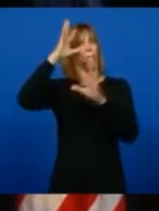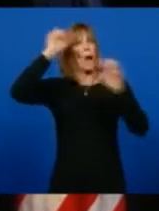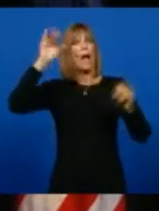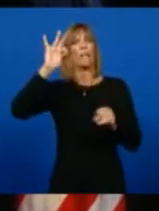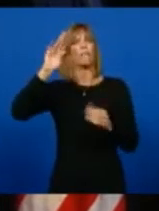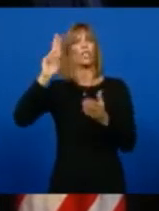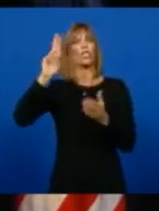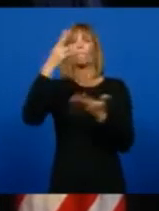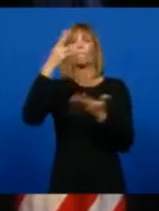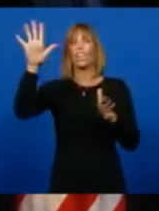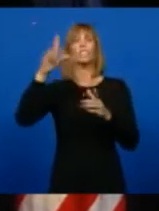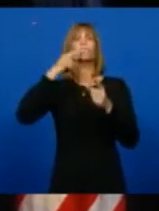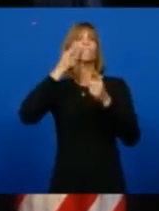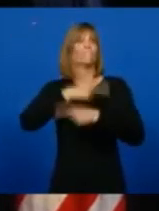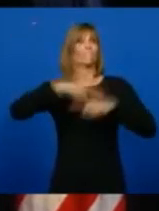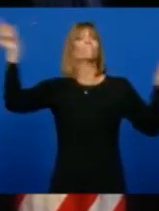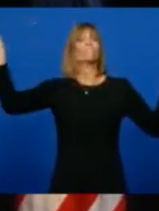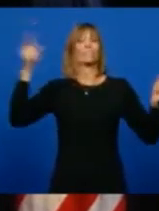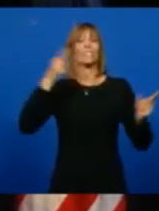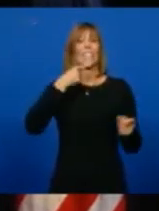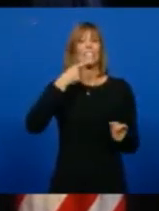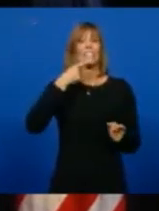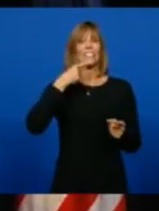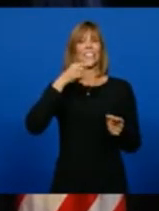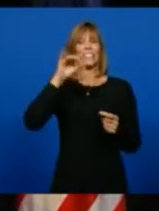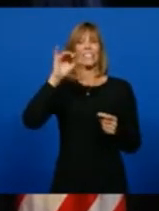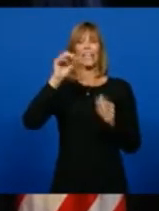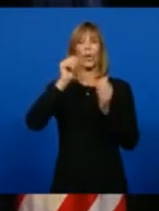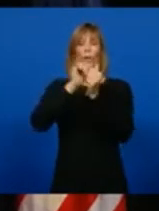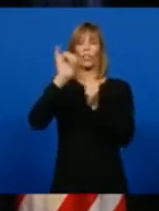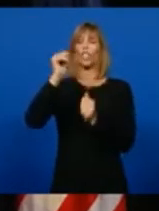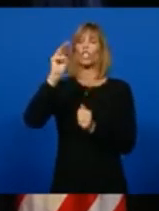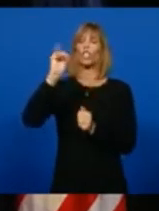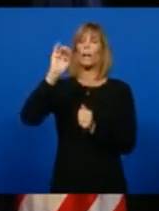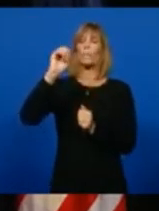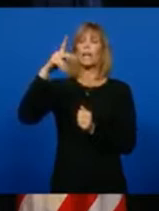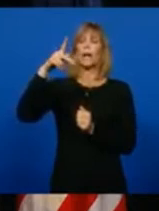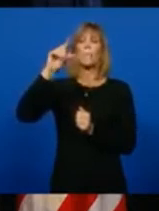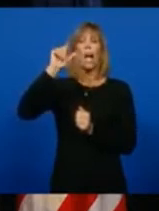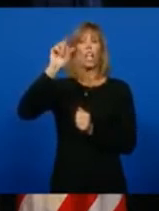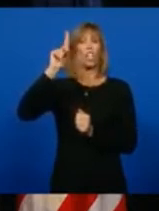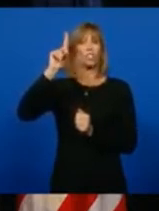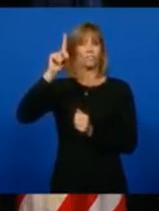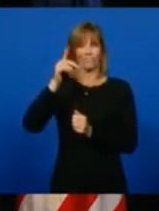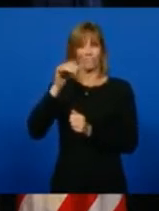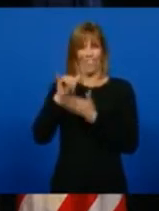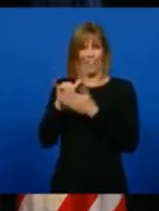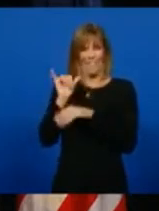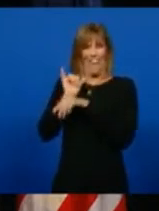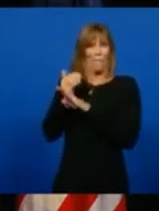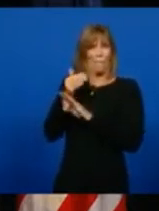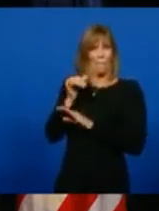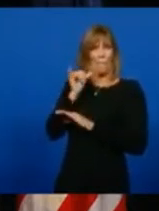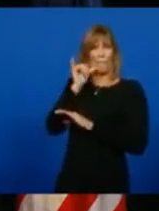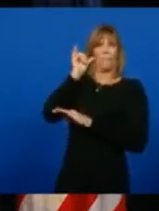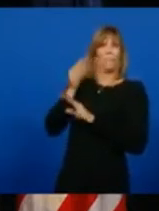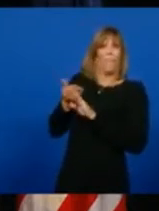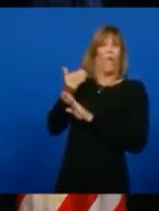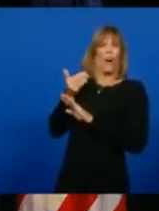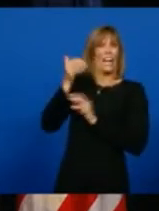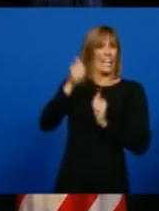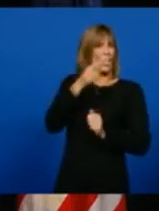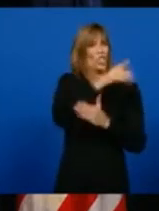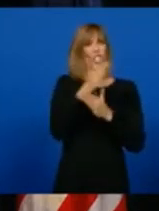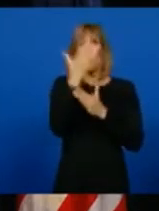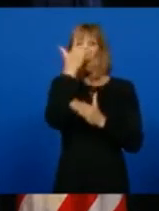university had already communicated with Jamie Pollard the night before that that was not going to be allowed. Can you share why